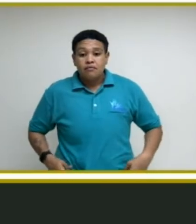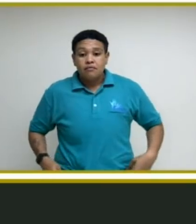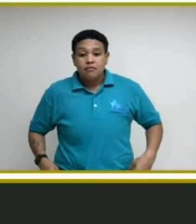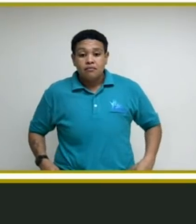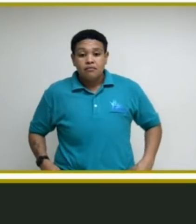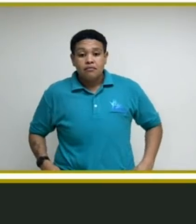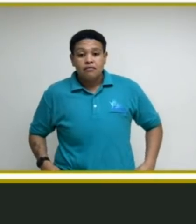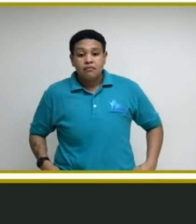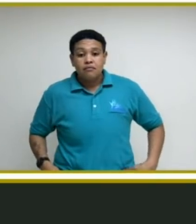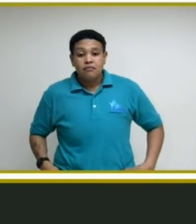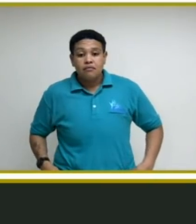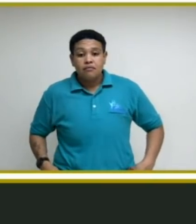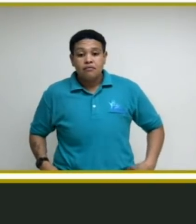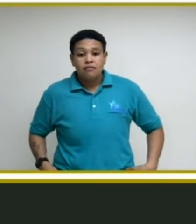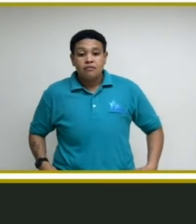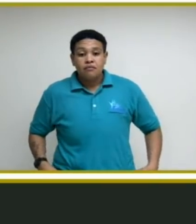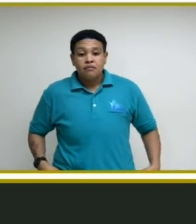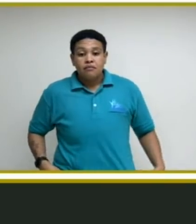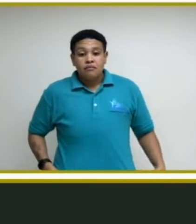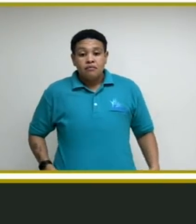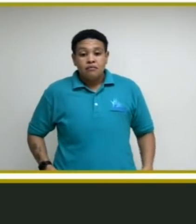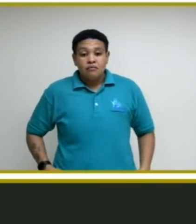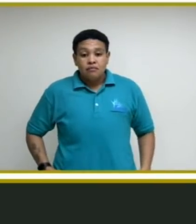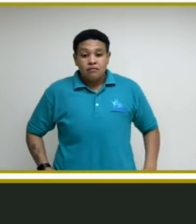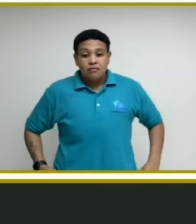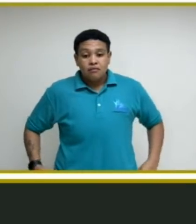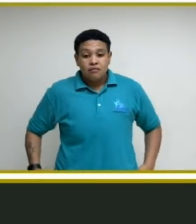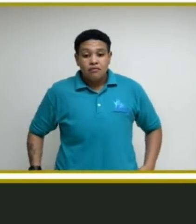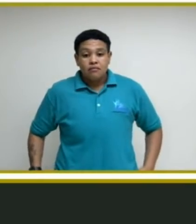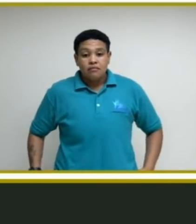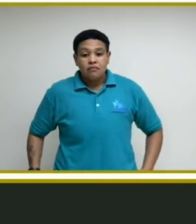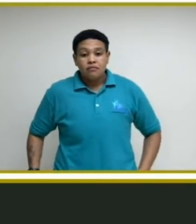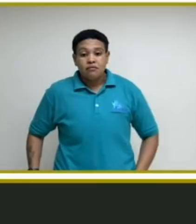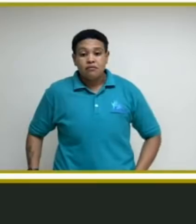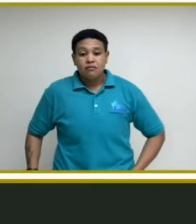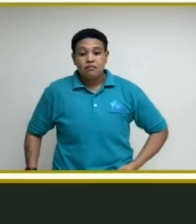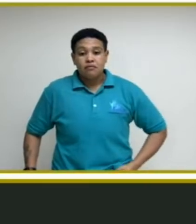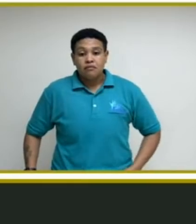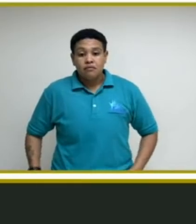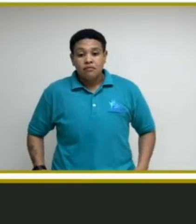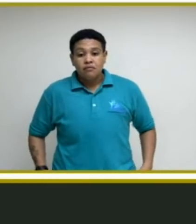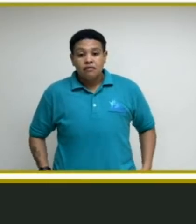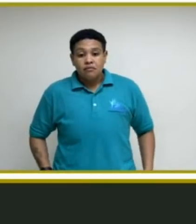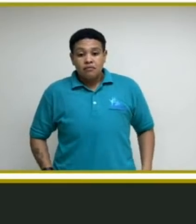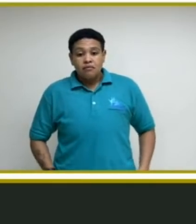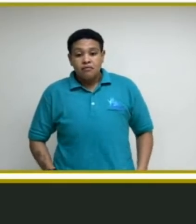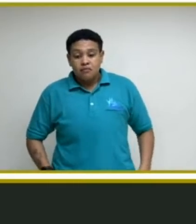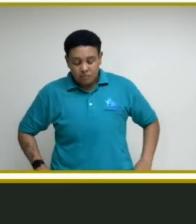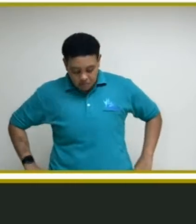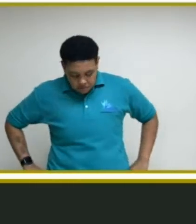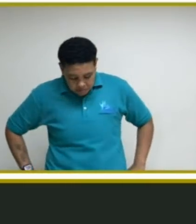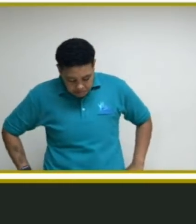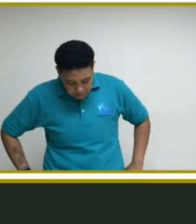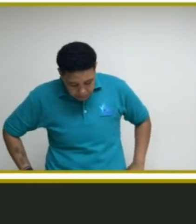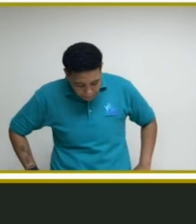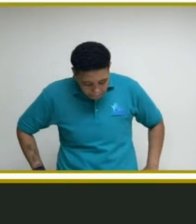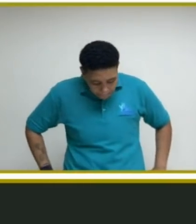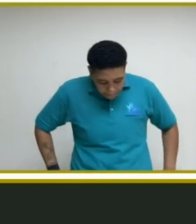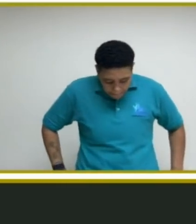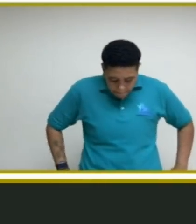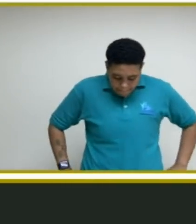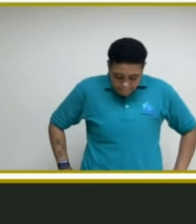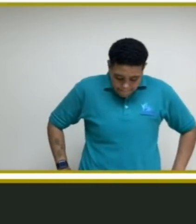Ennis. Dr. Ennis, can you provide a report on the number of serious